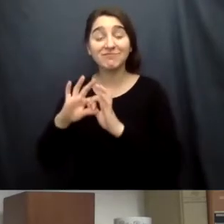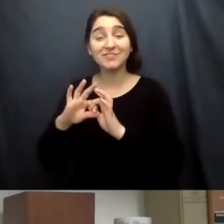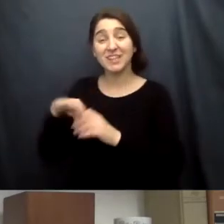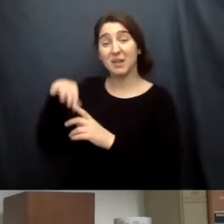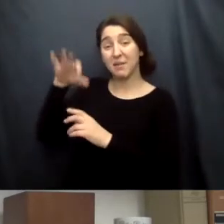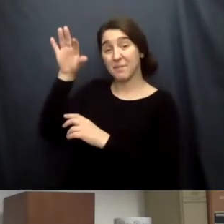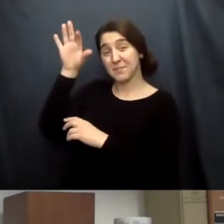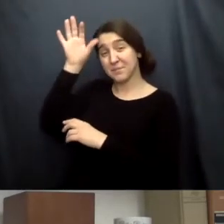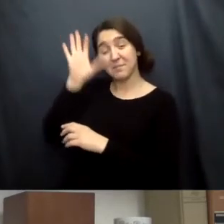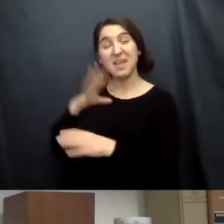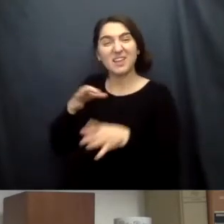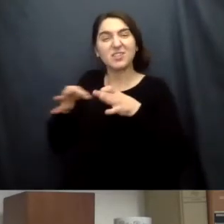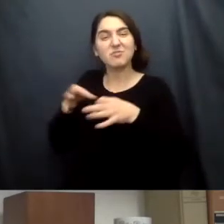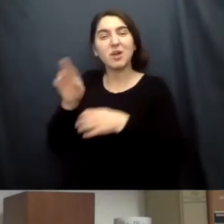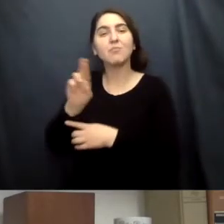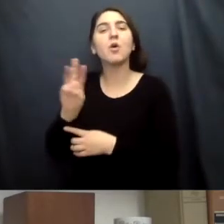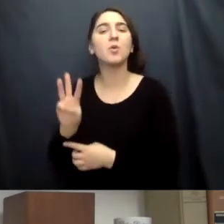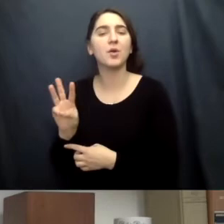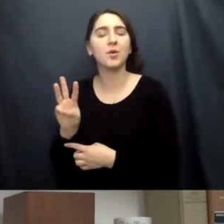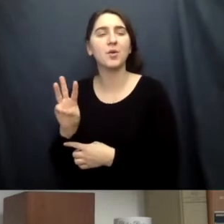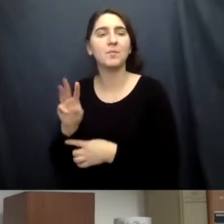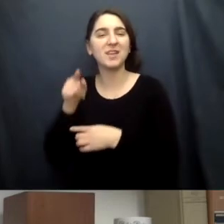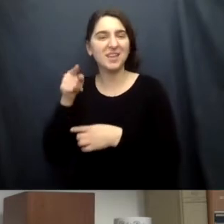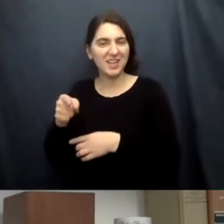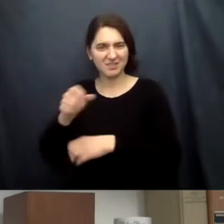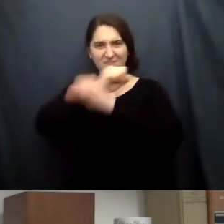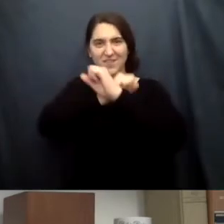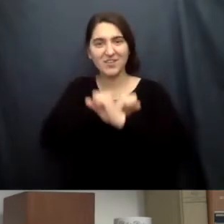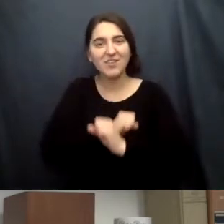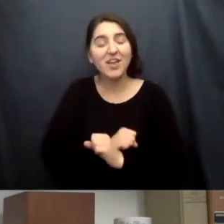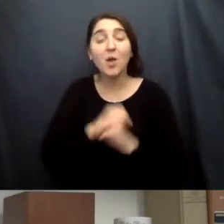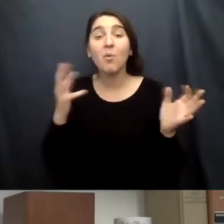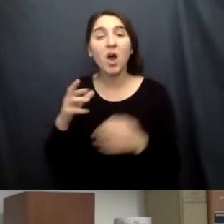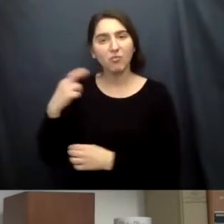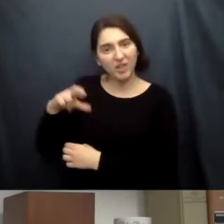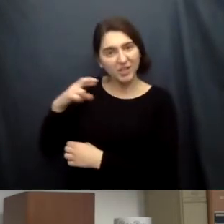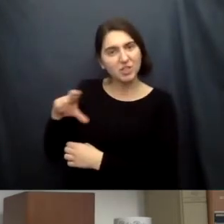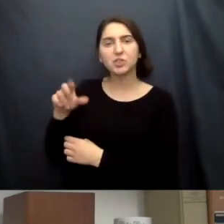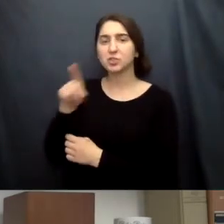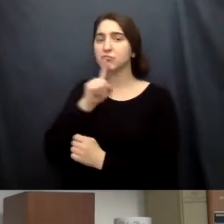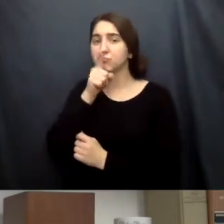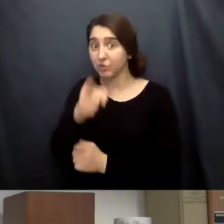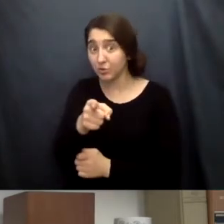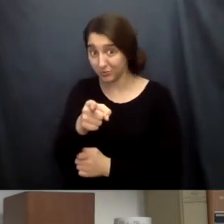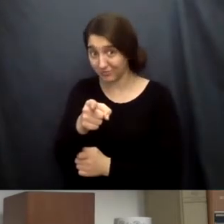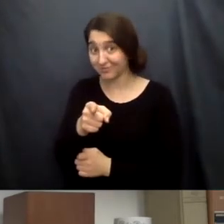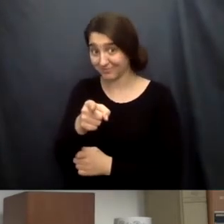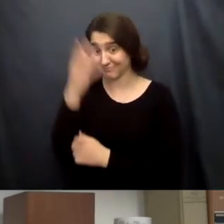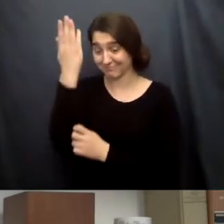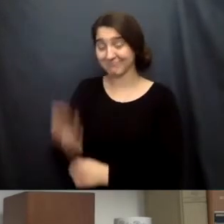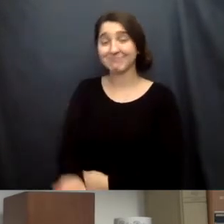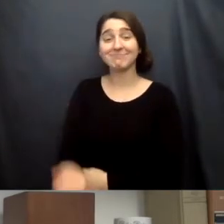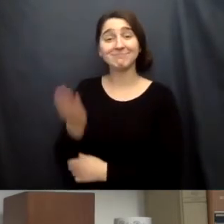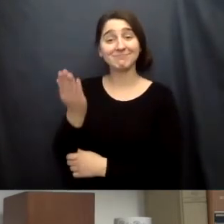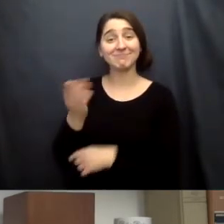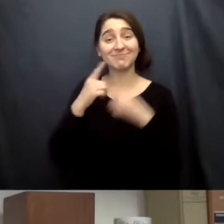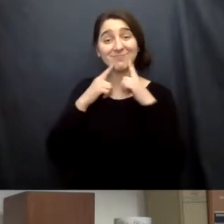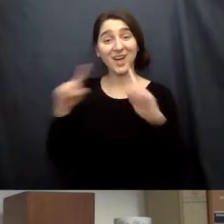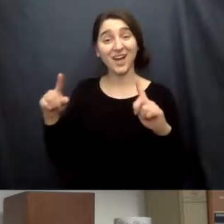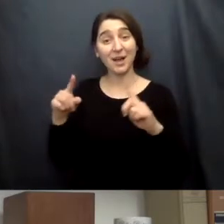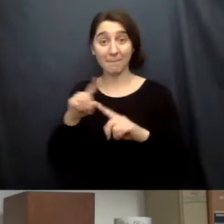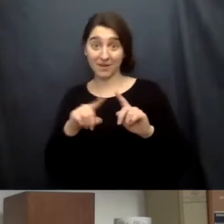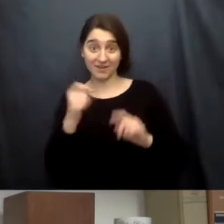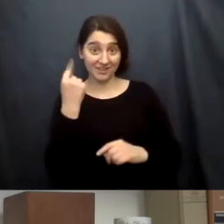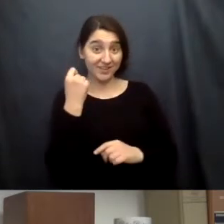a political pluralist. Volf describes Roger Williams as an intransigent defender of